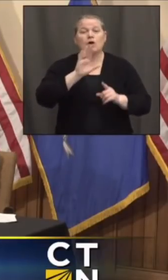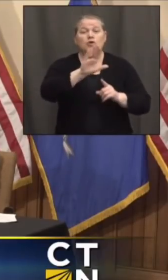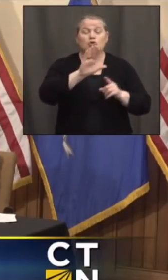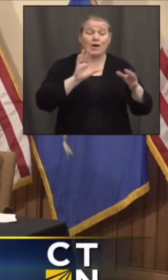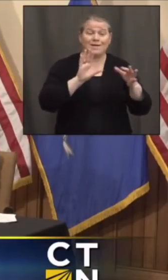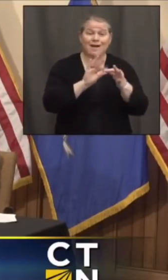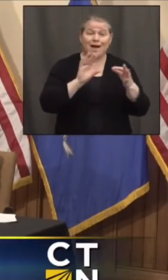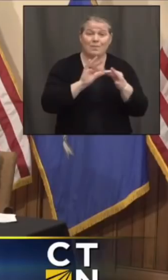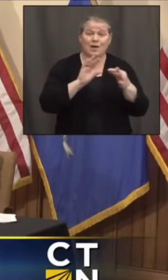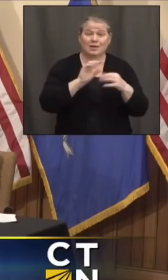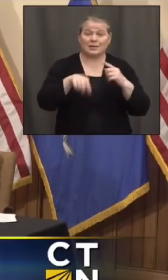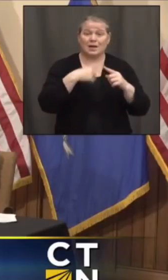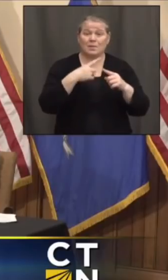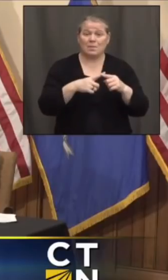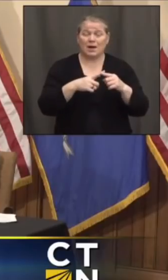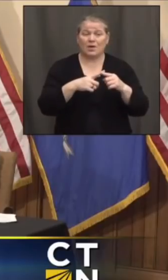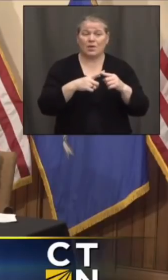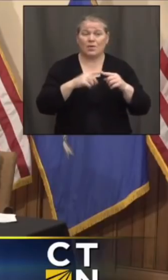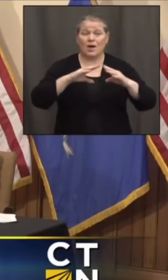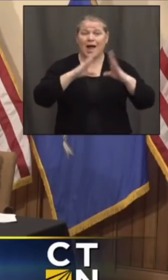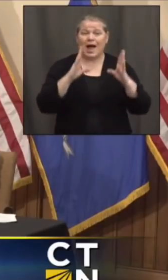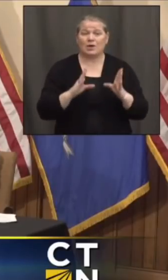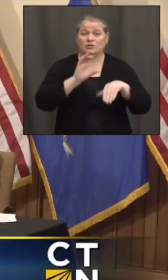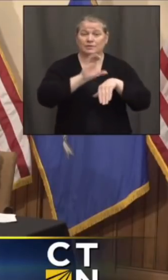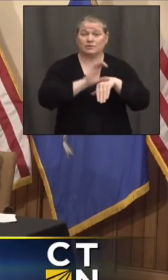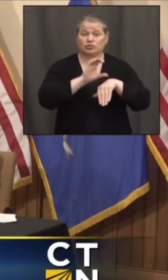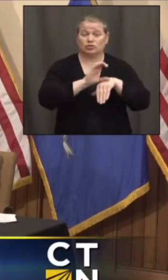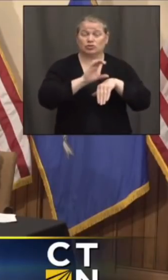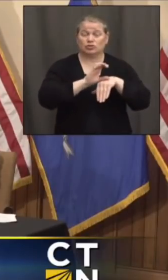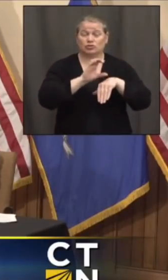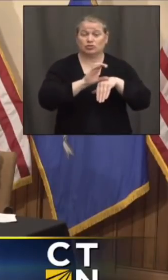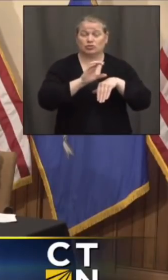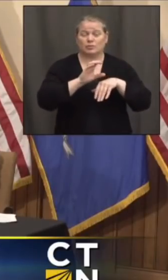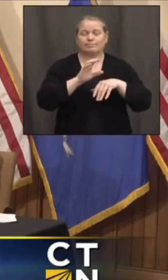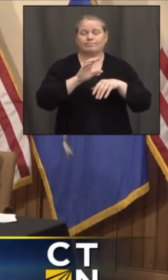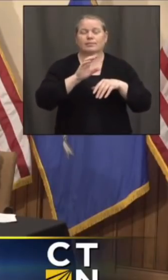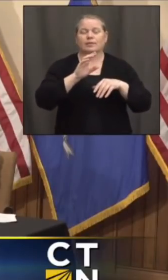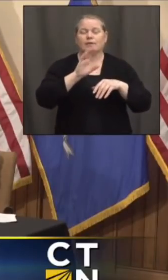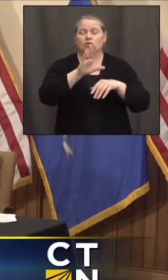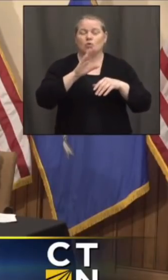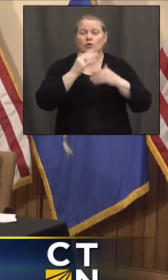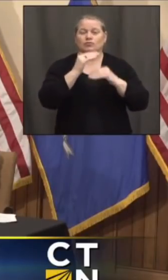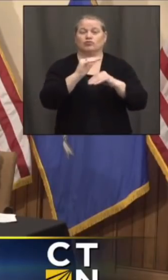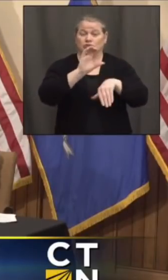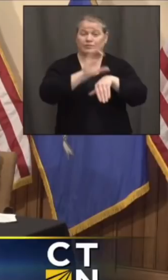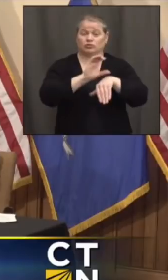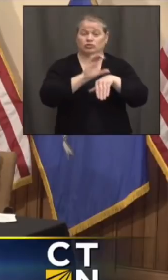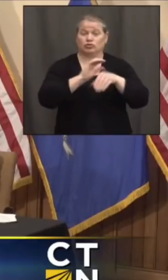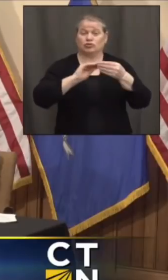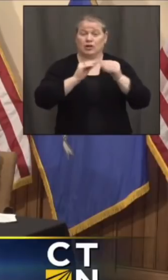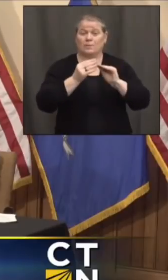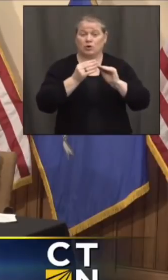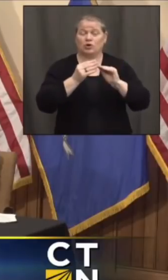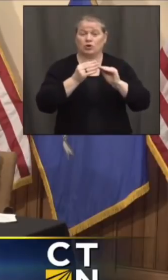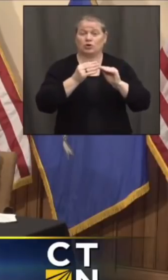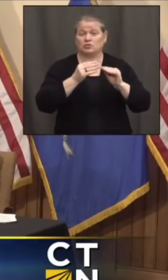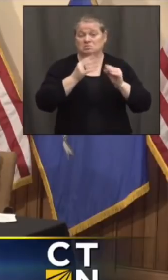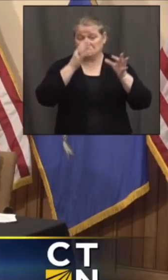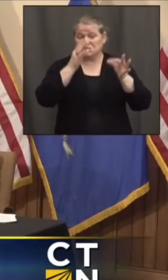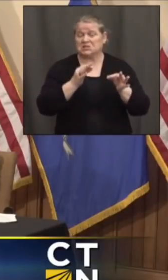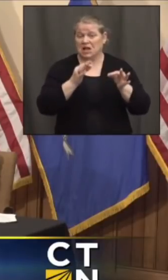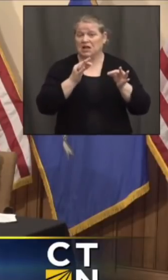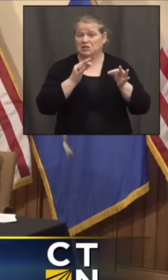about lifting the restriction on houses of worship. I guess basically he's saying that it was their